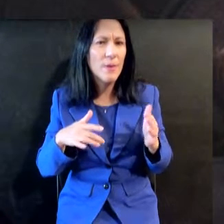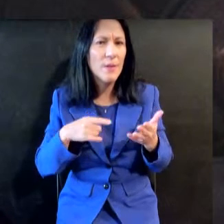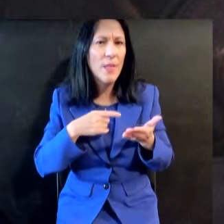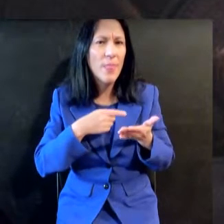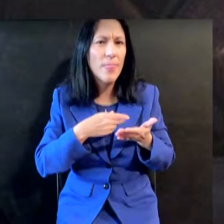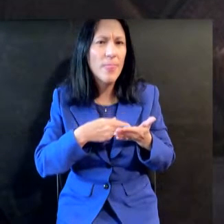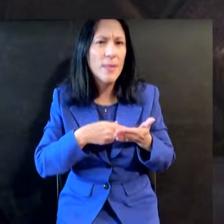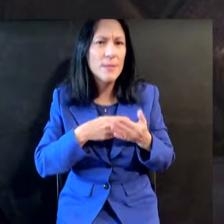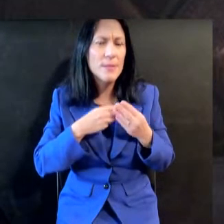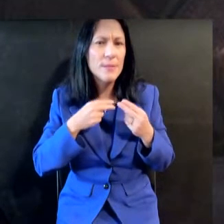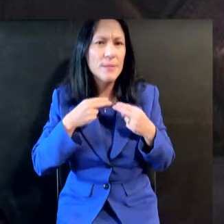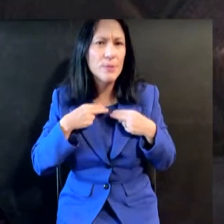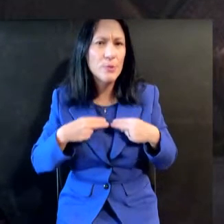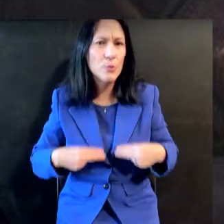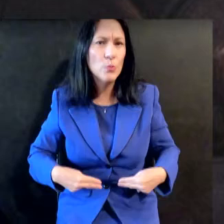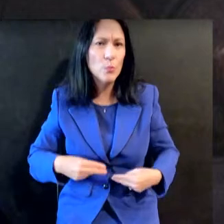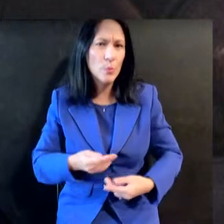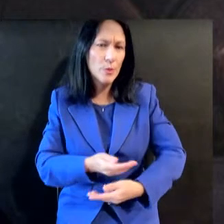human child